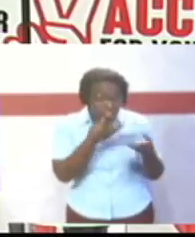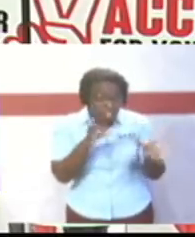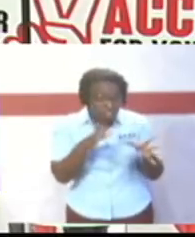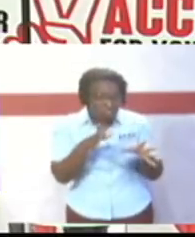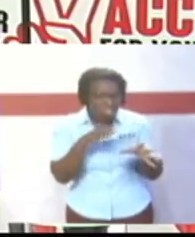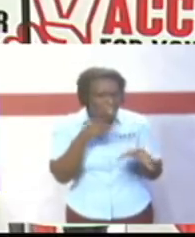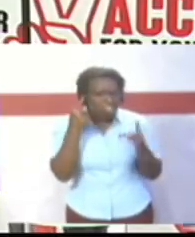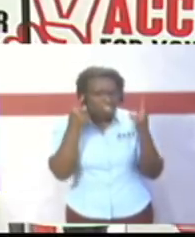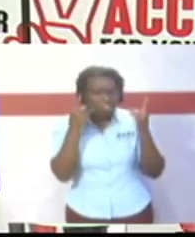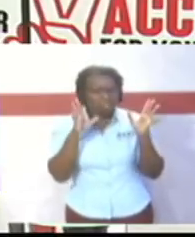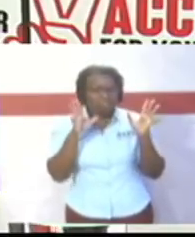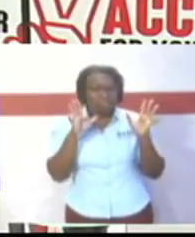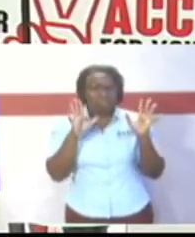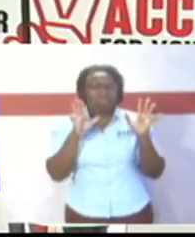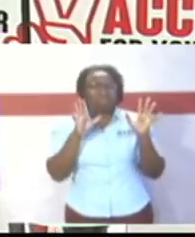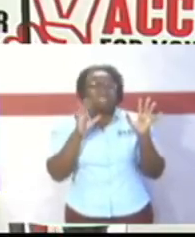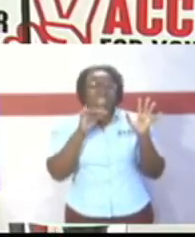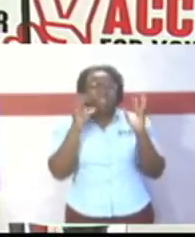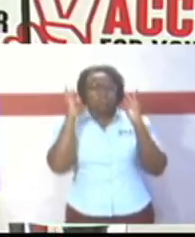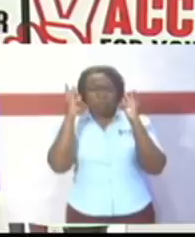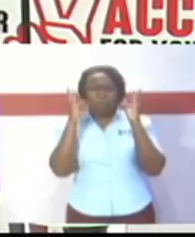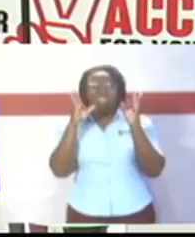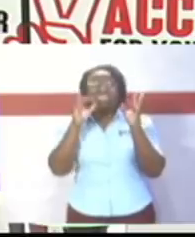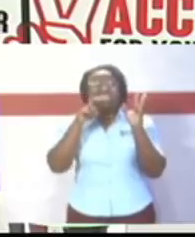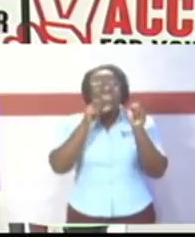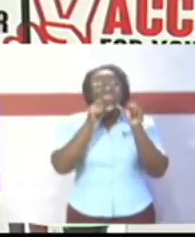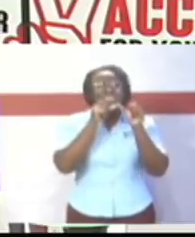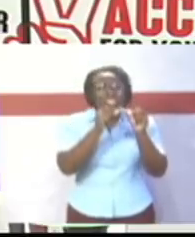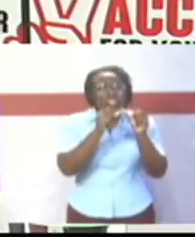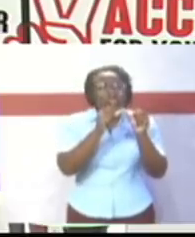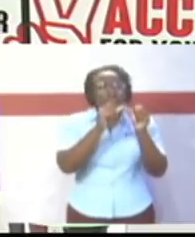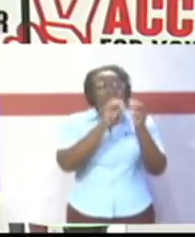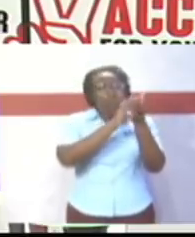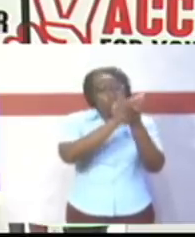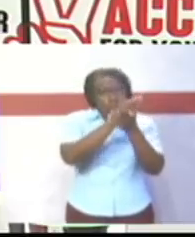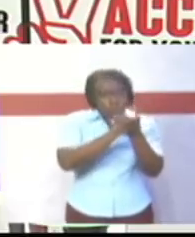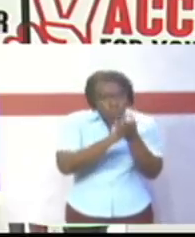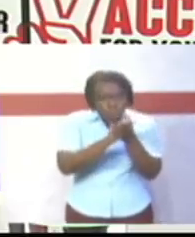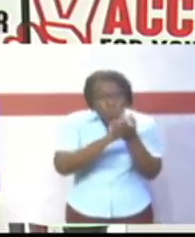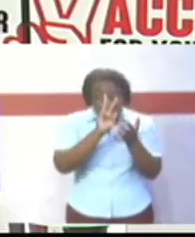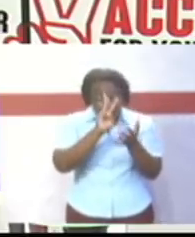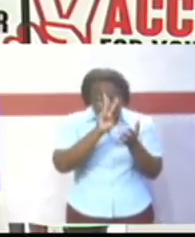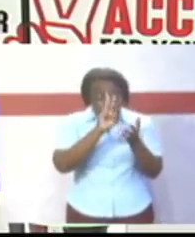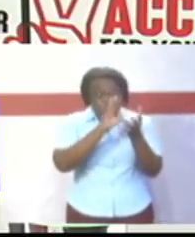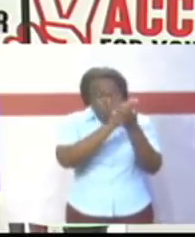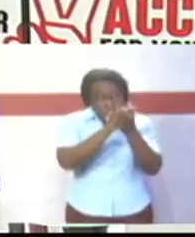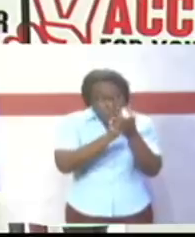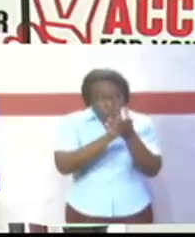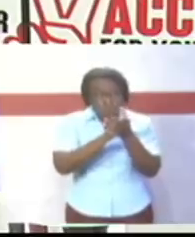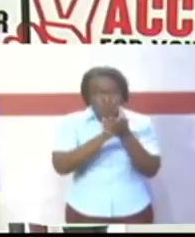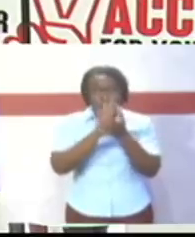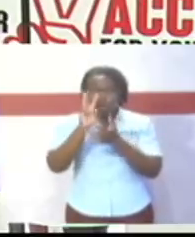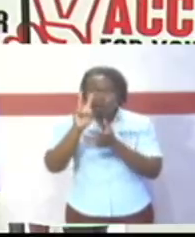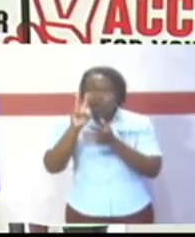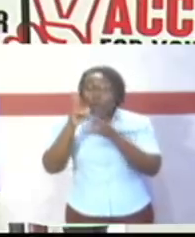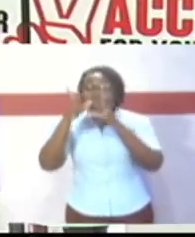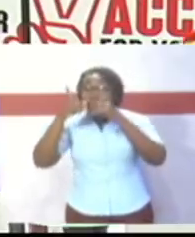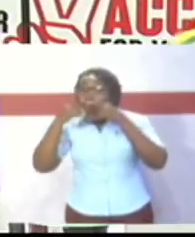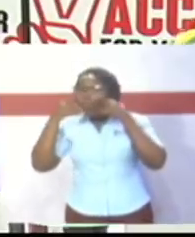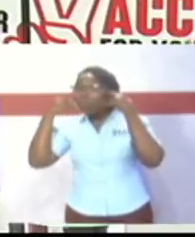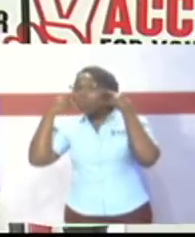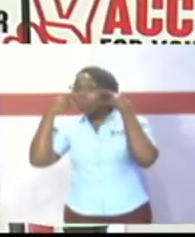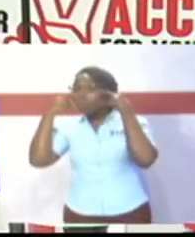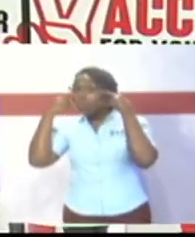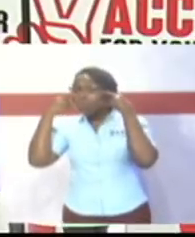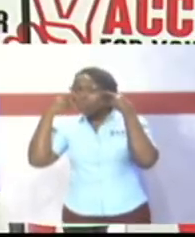Continue with the 3 W's, the washing of your hands, the wearing of your mask. Very, very important. You see, the mask is probably one of the